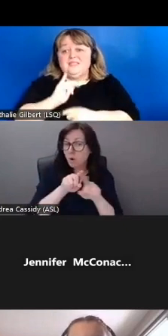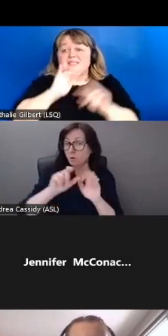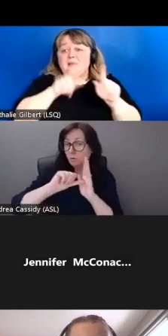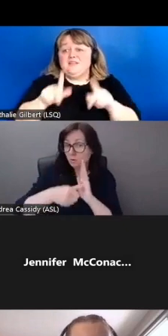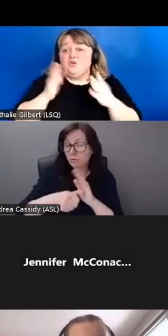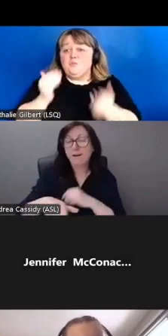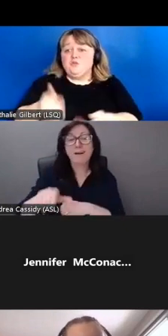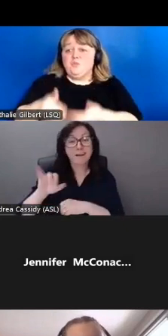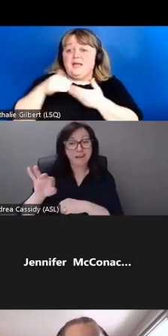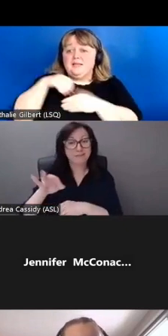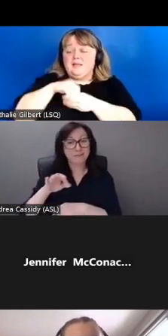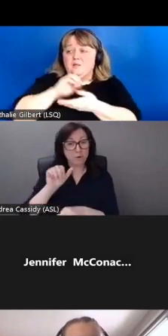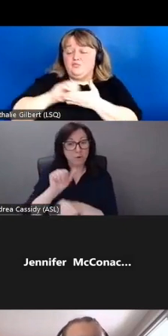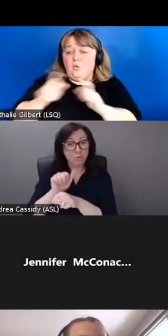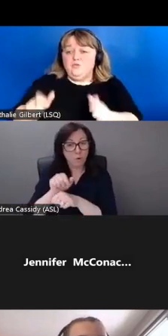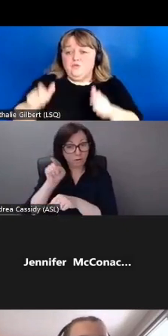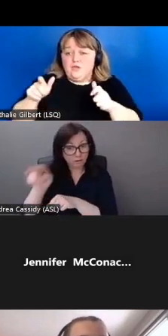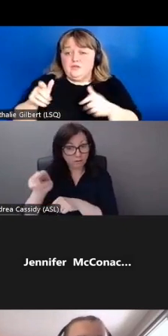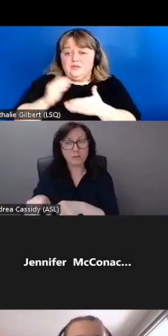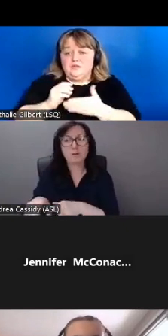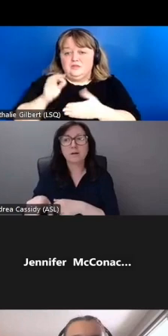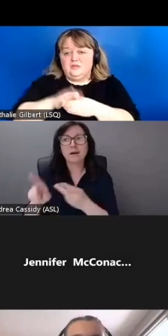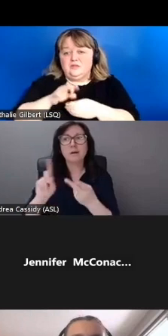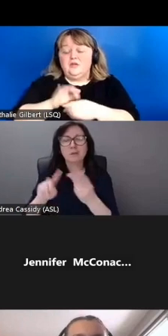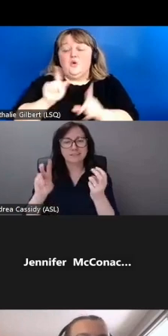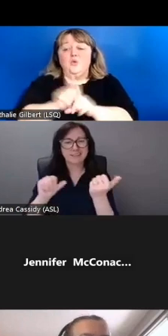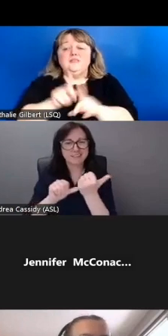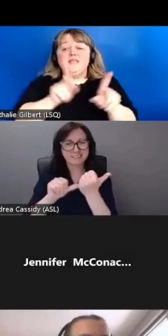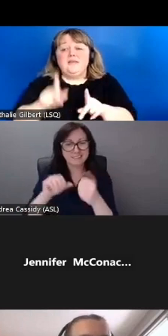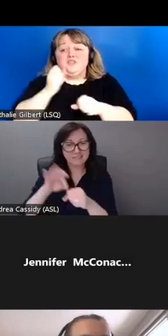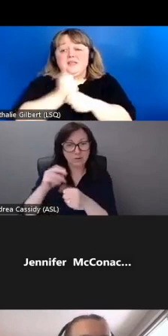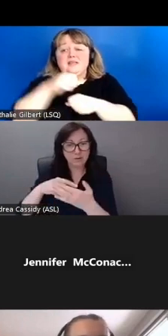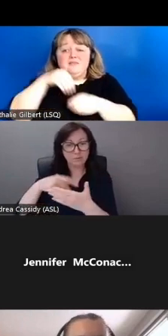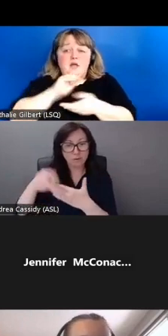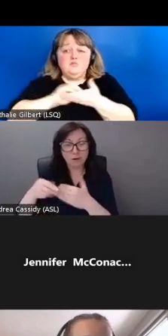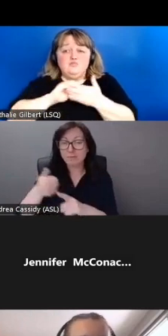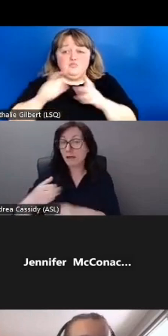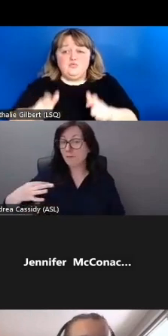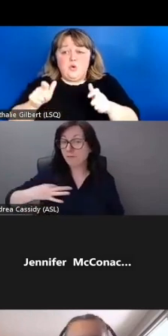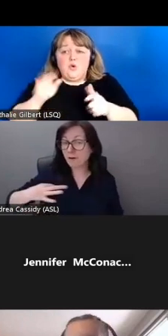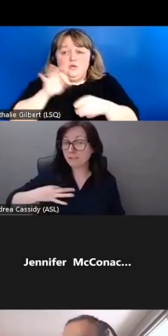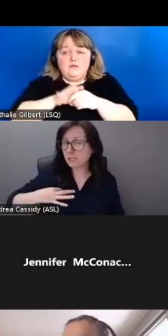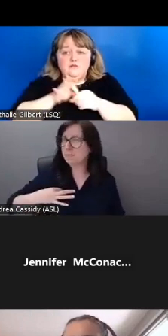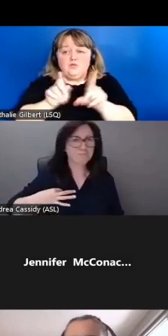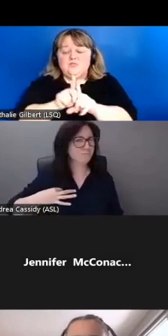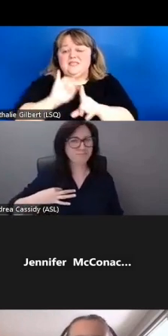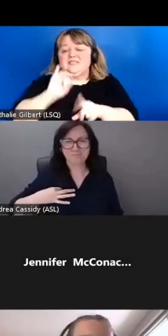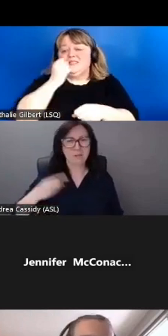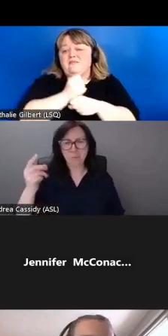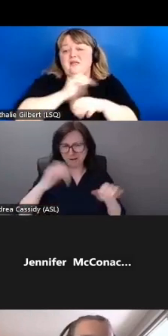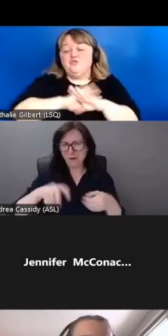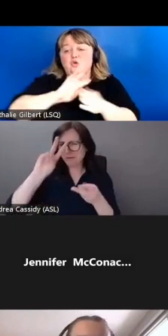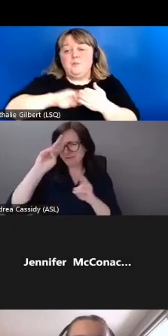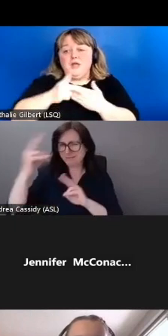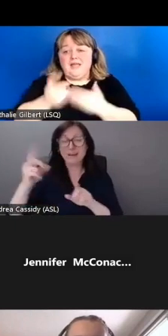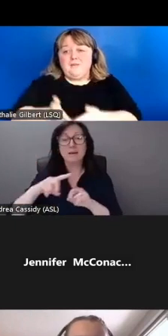at the polls and help with the assisted voting program are not volunteers. This is a common misconception, but